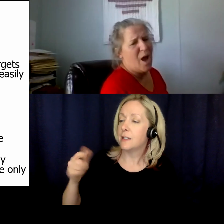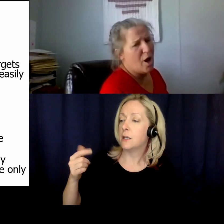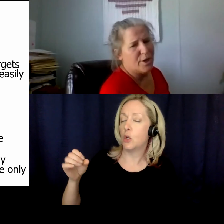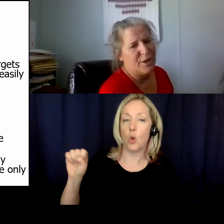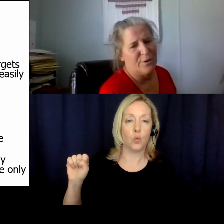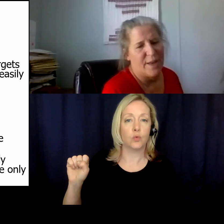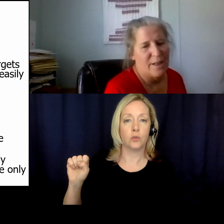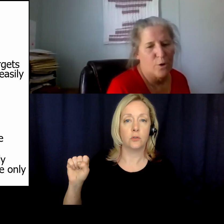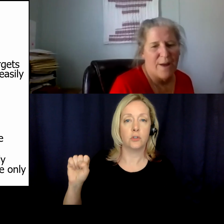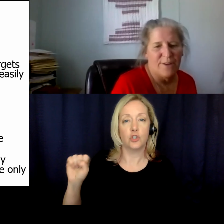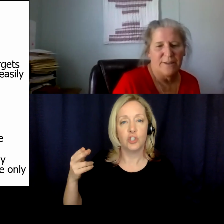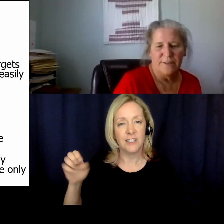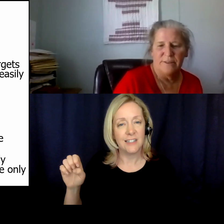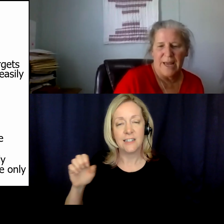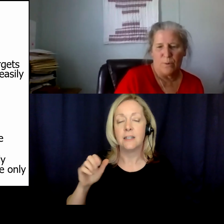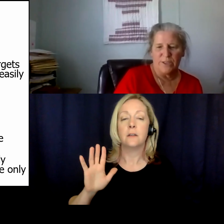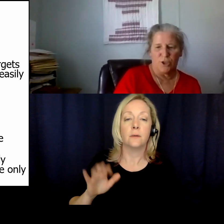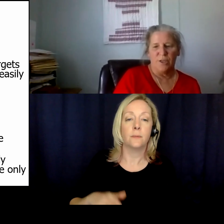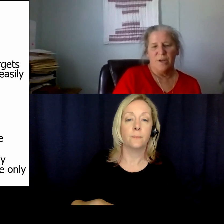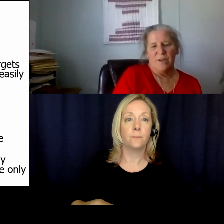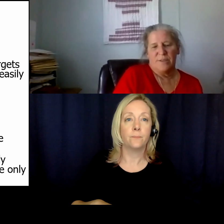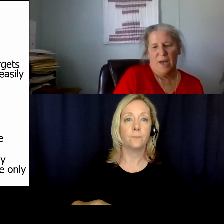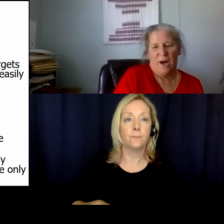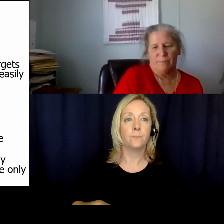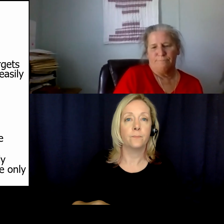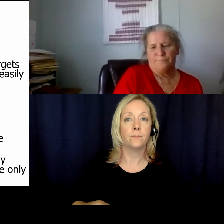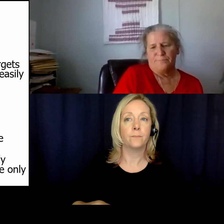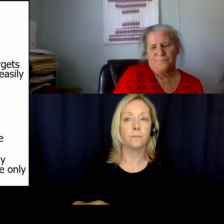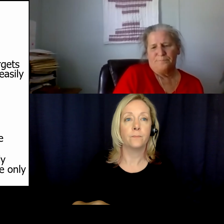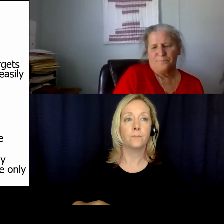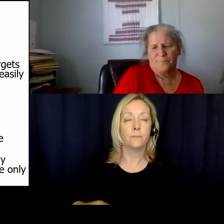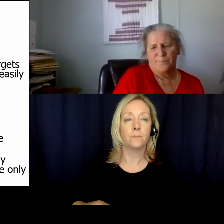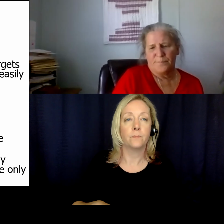I'm not going to use telegraphic language.